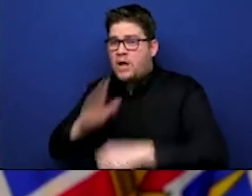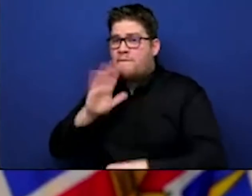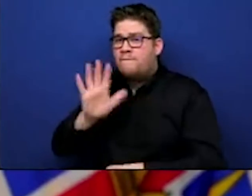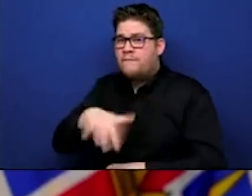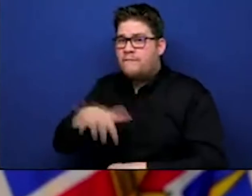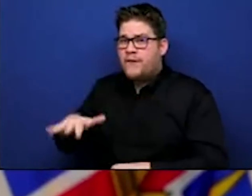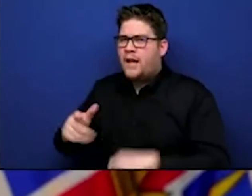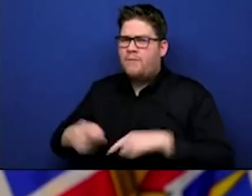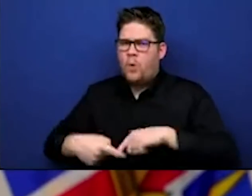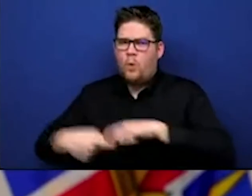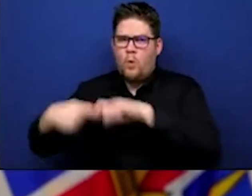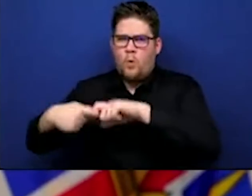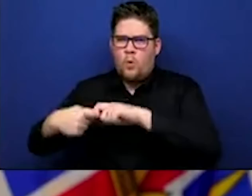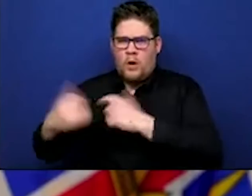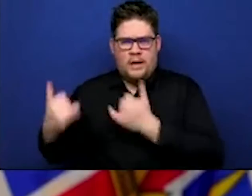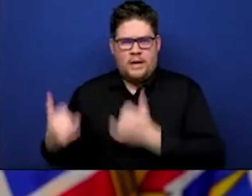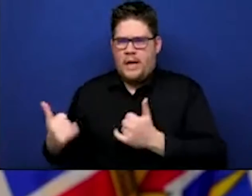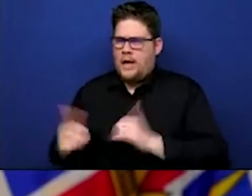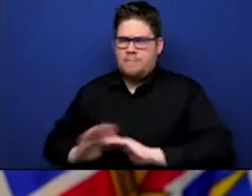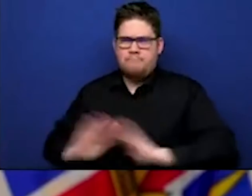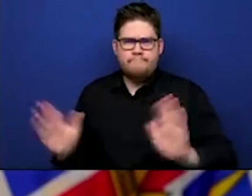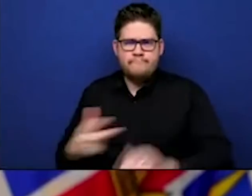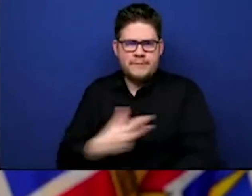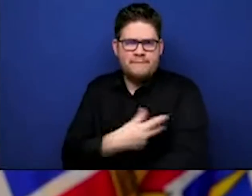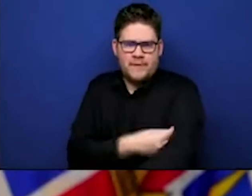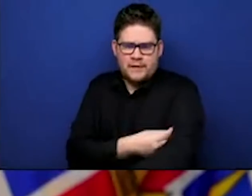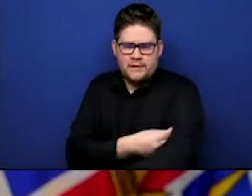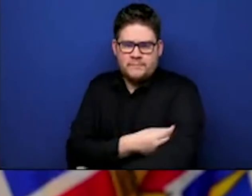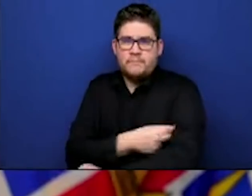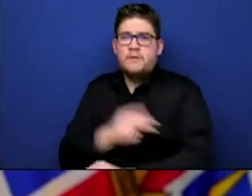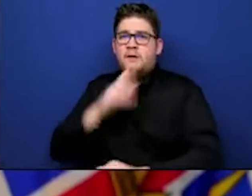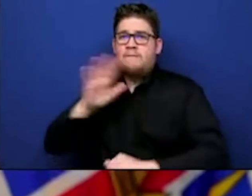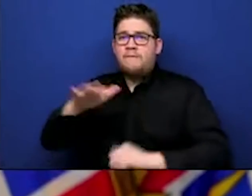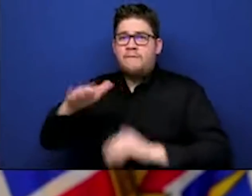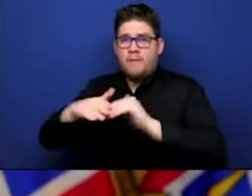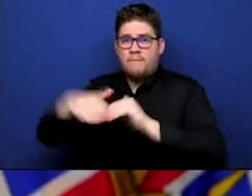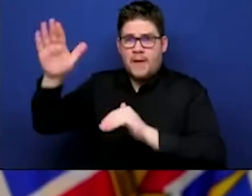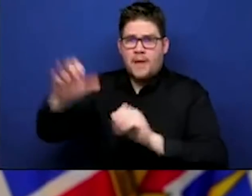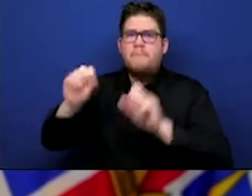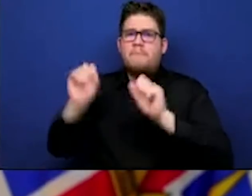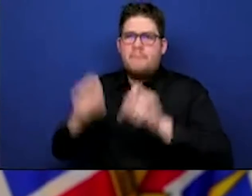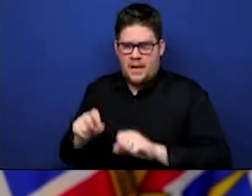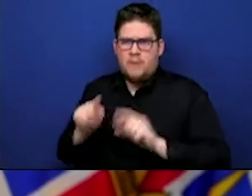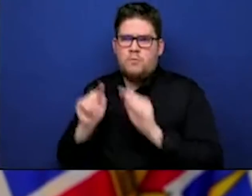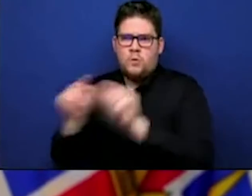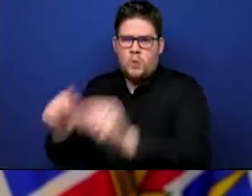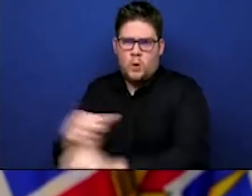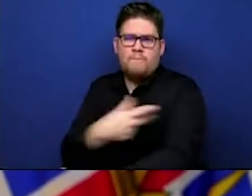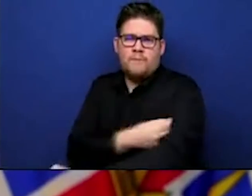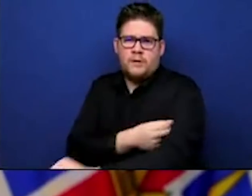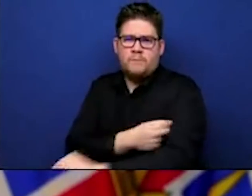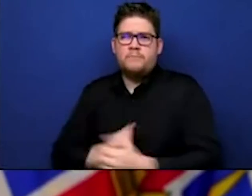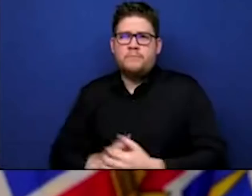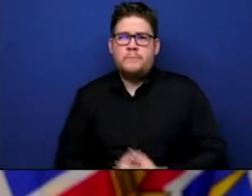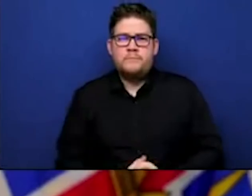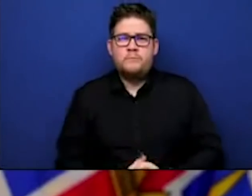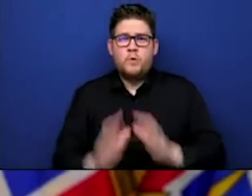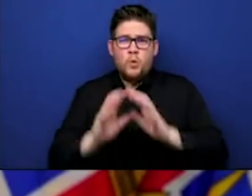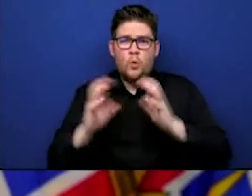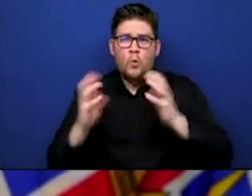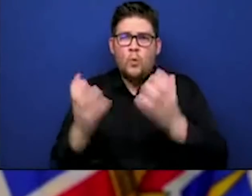is a safe and effective vaccine that's been used in millions of people around the world. And if you are older